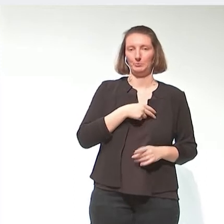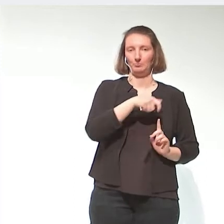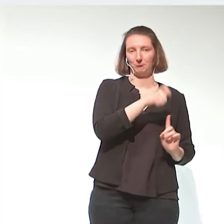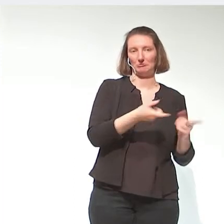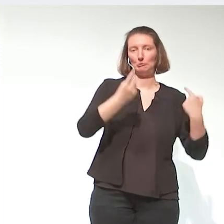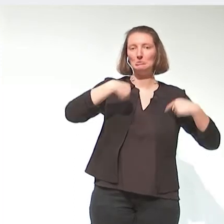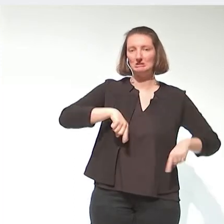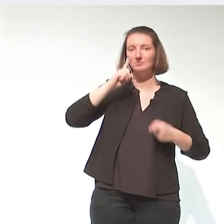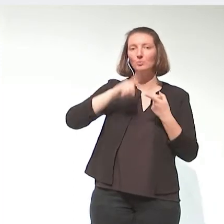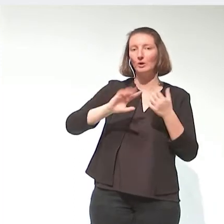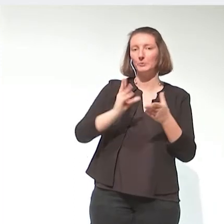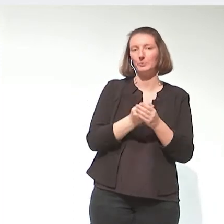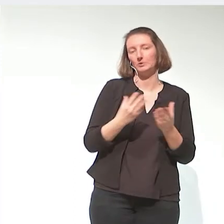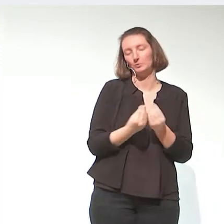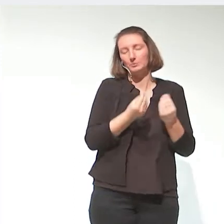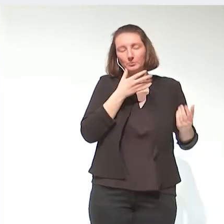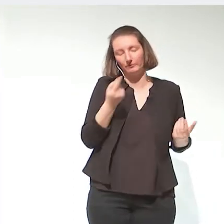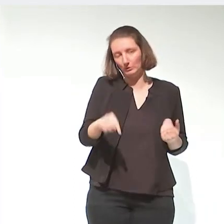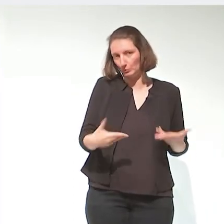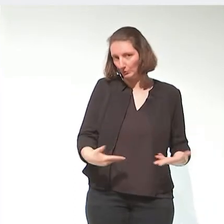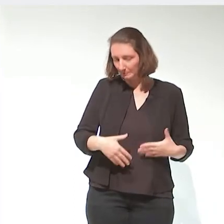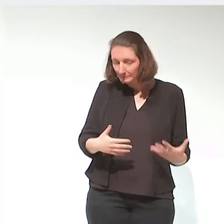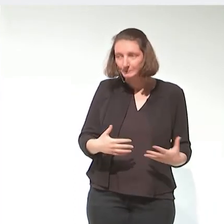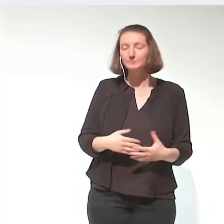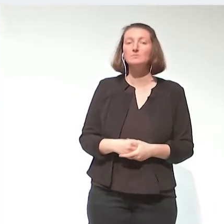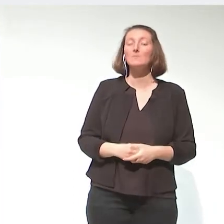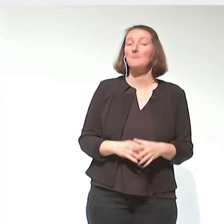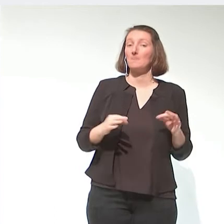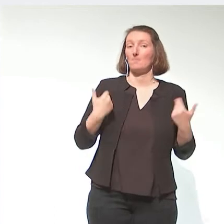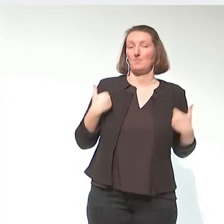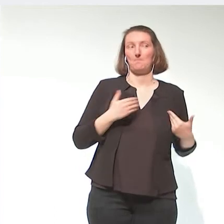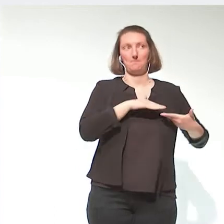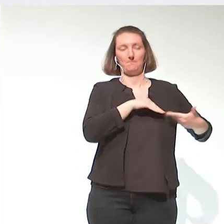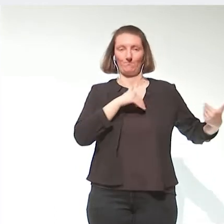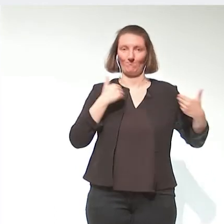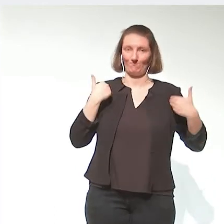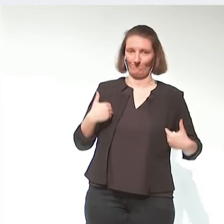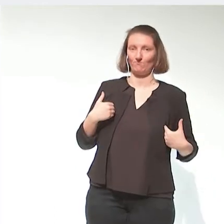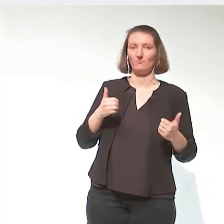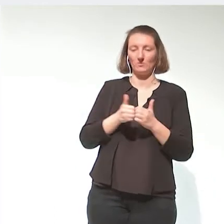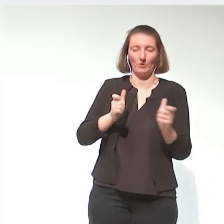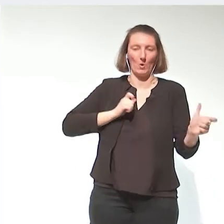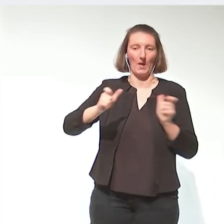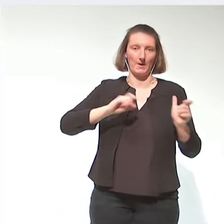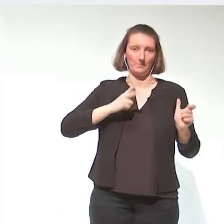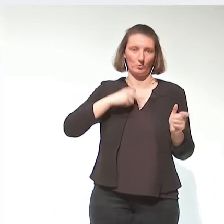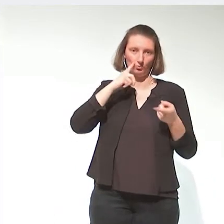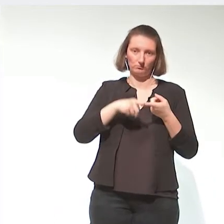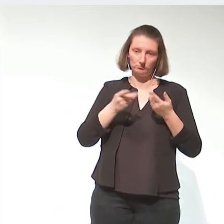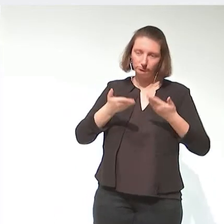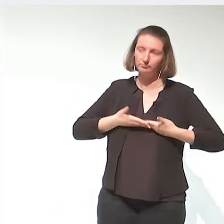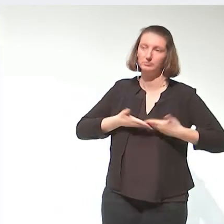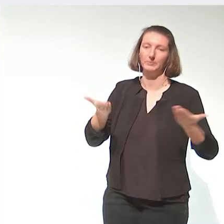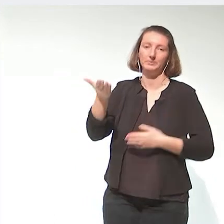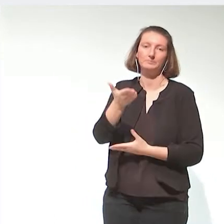today. I'd also like to join our colleagues in expressing the solidarity of the people of Malta with the people of Ukraine during the